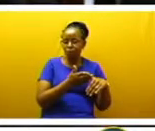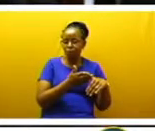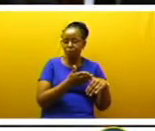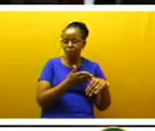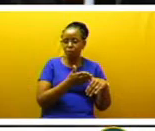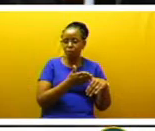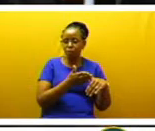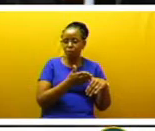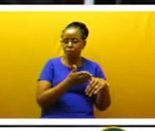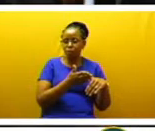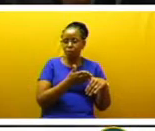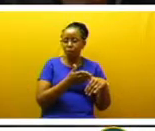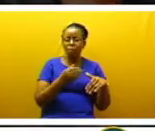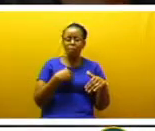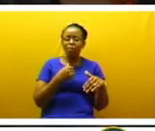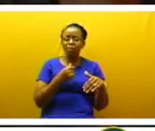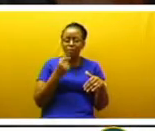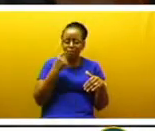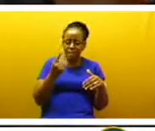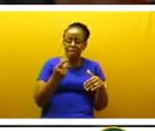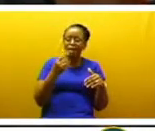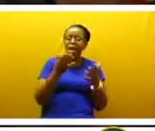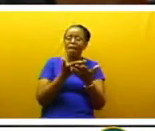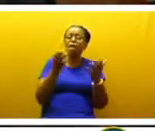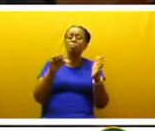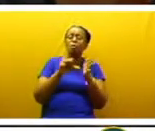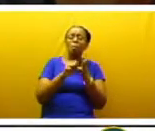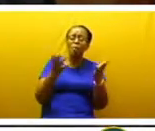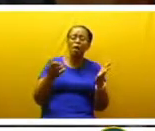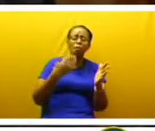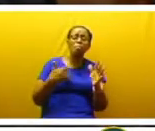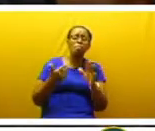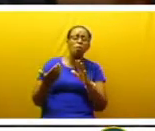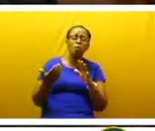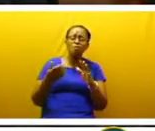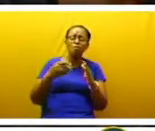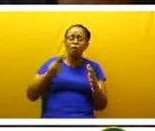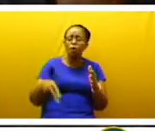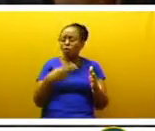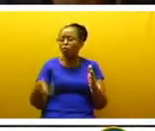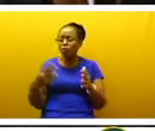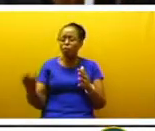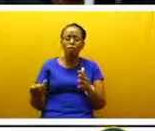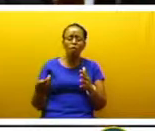watching carnage and bodies lying all over the floor. No one.